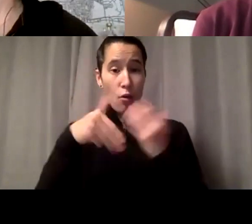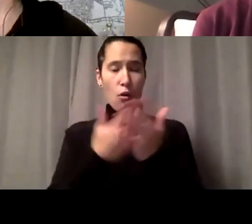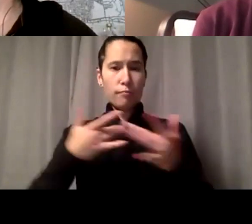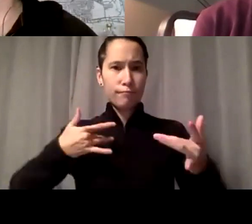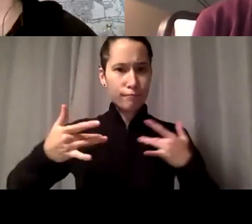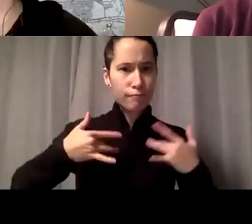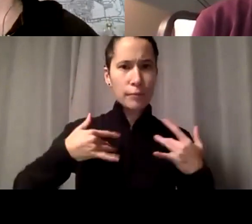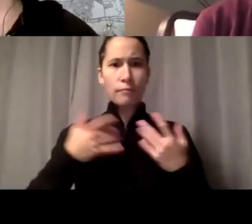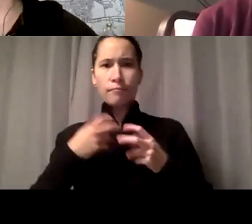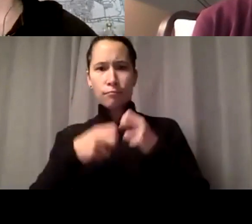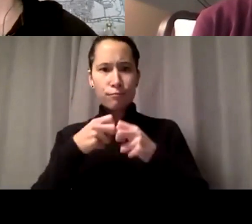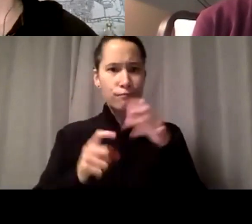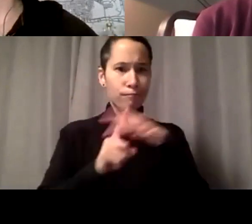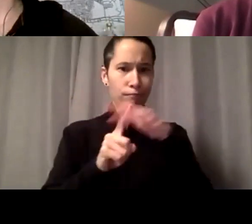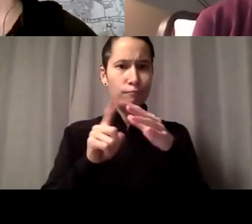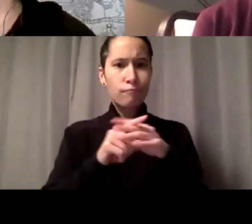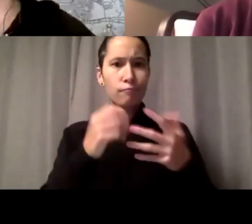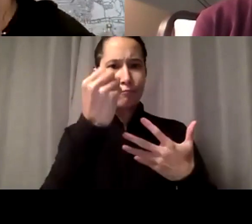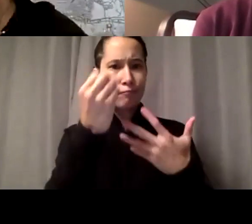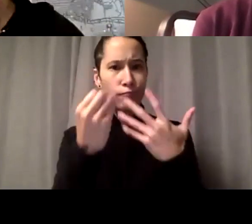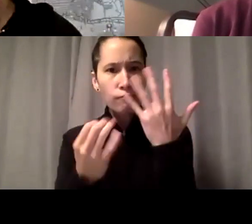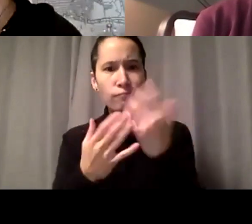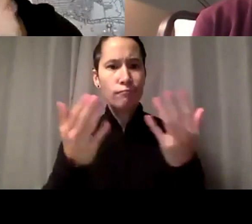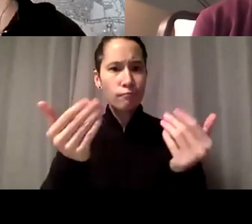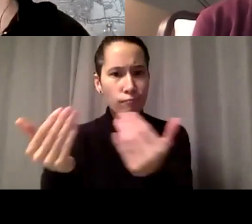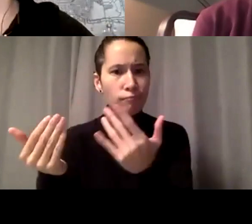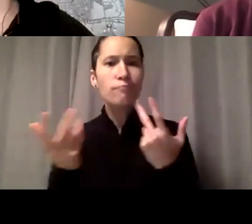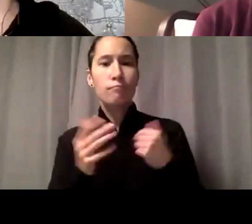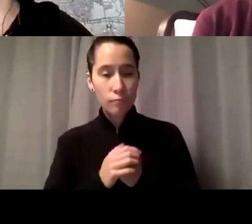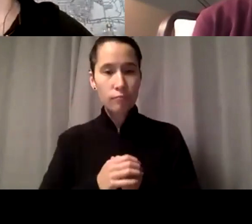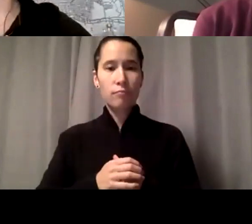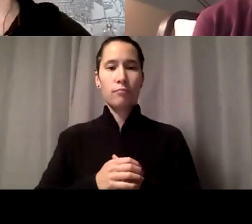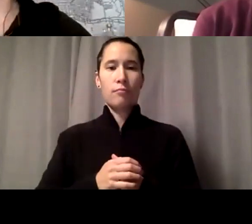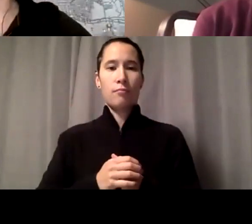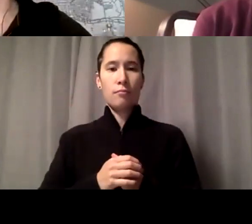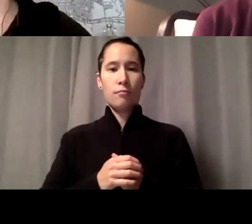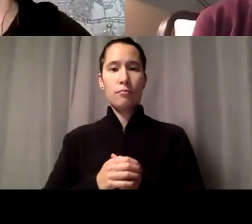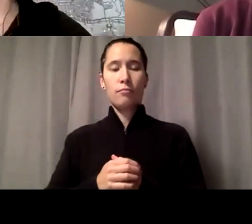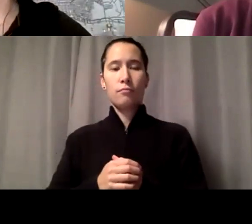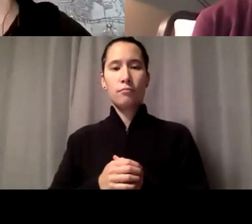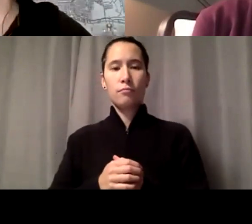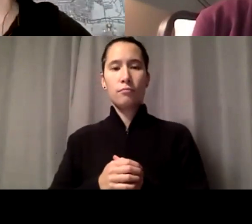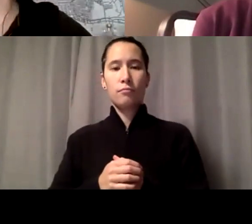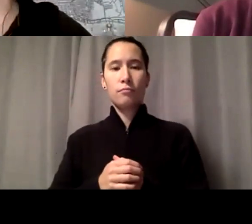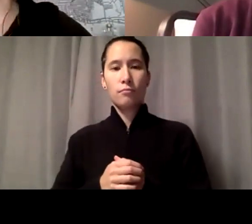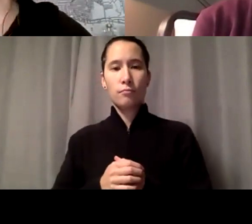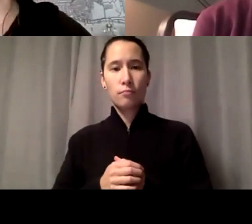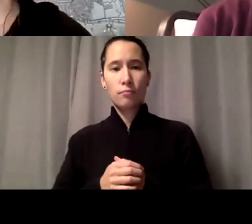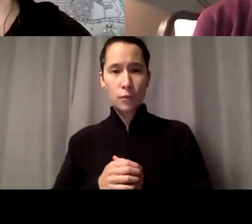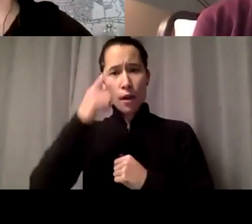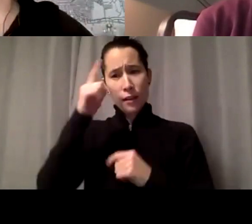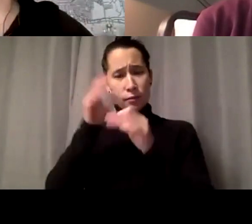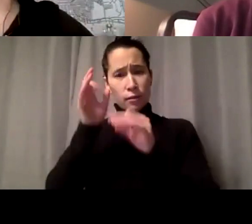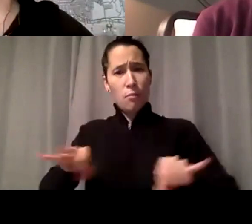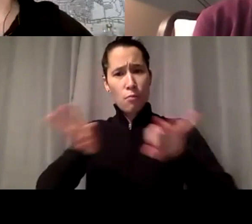government. Today, I really want sport to be a player and a contributor to the COVID solution. It is